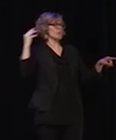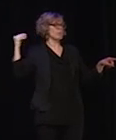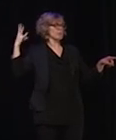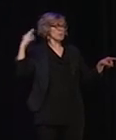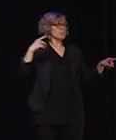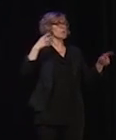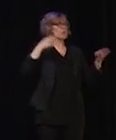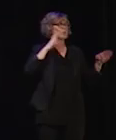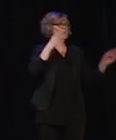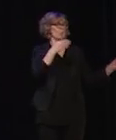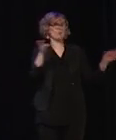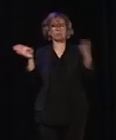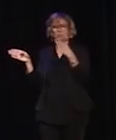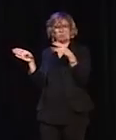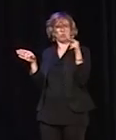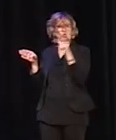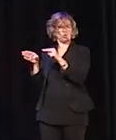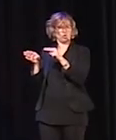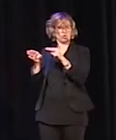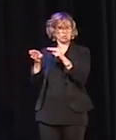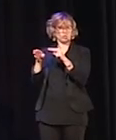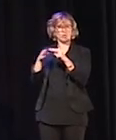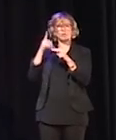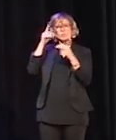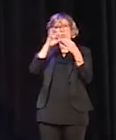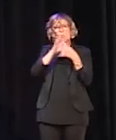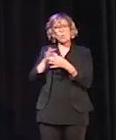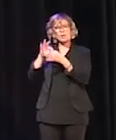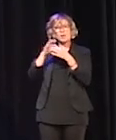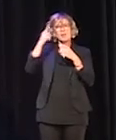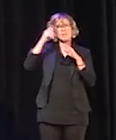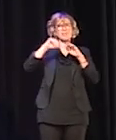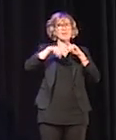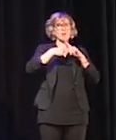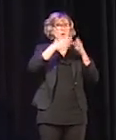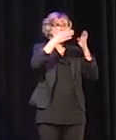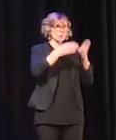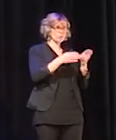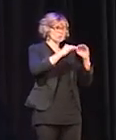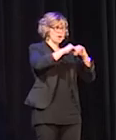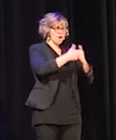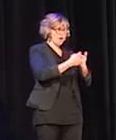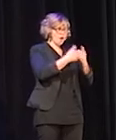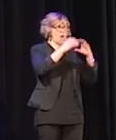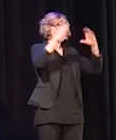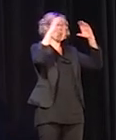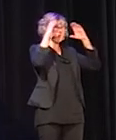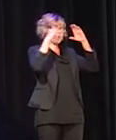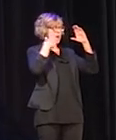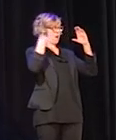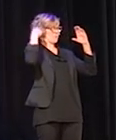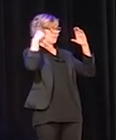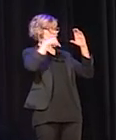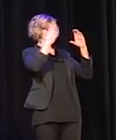going to turn. Right? It's like that coordination. It's just thinking about, like, what ways can I do, like, first putting the headset, and now I want you to understand that you